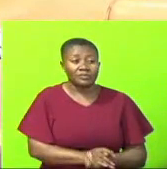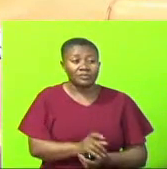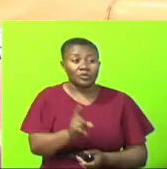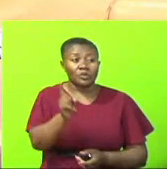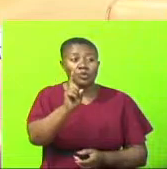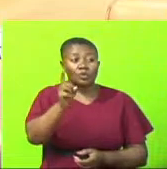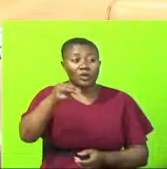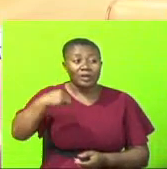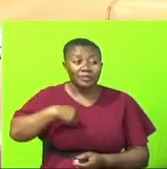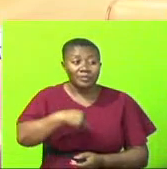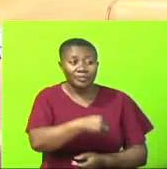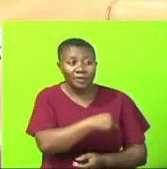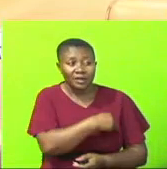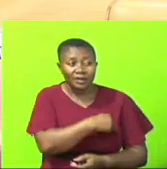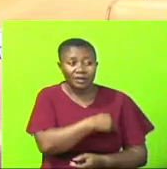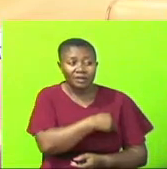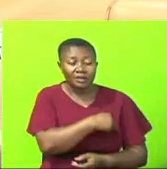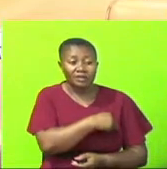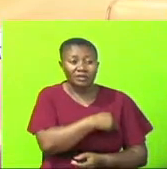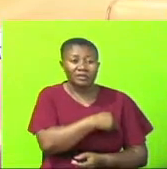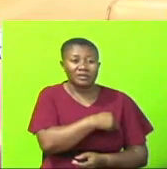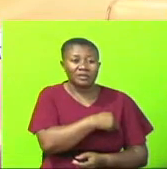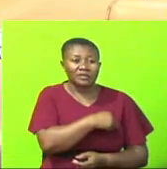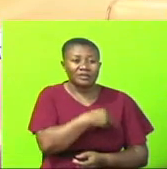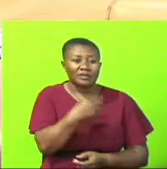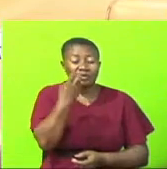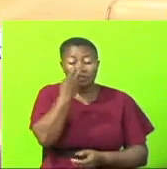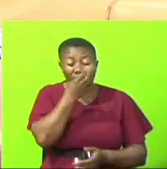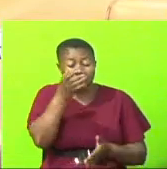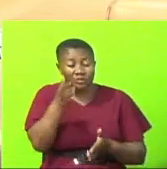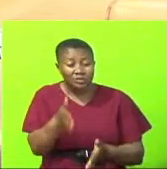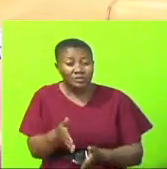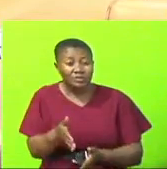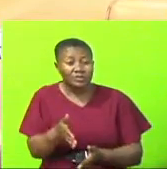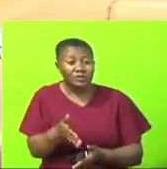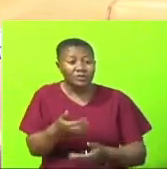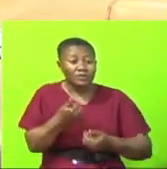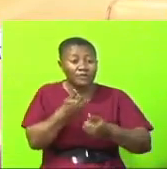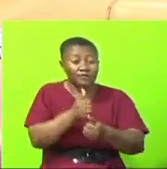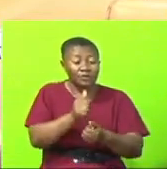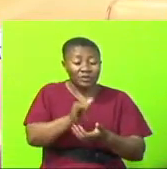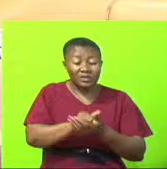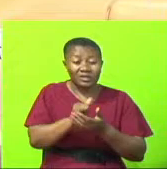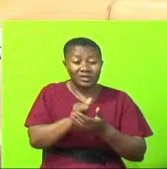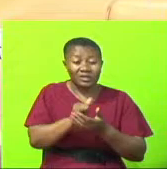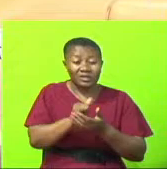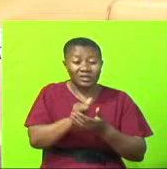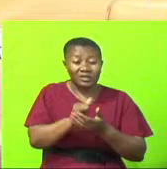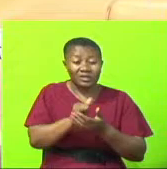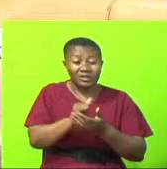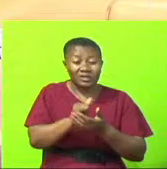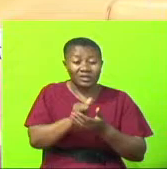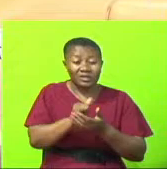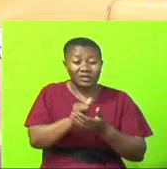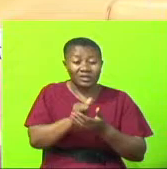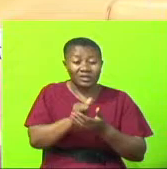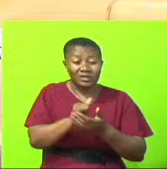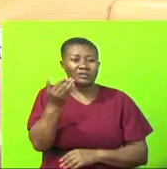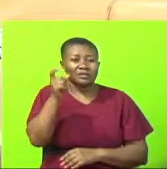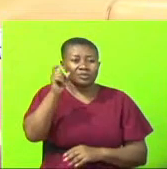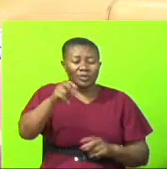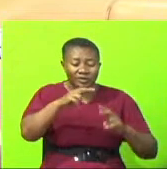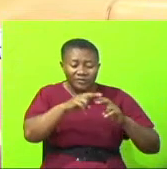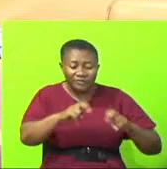statement, the Speaker, considering the comments of the statement, may direct a committee to investigate and